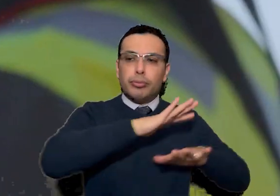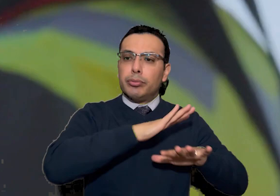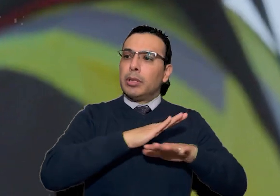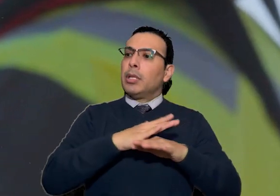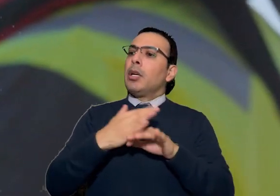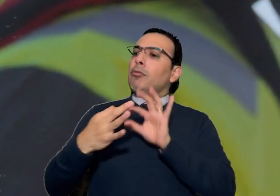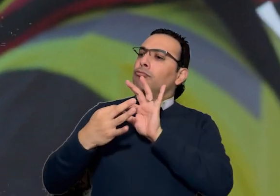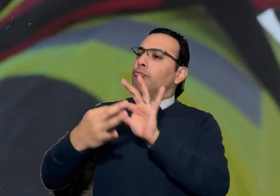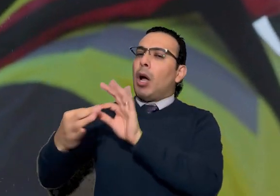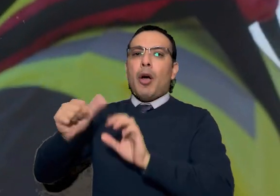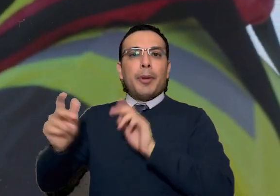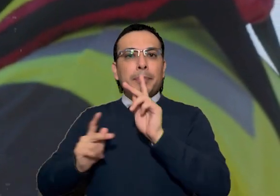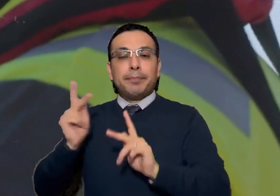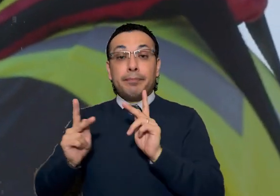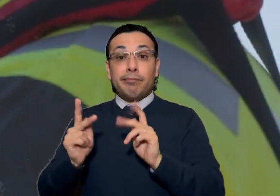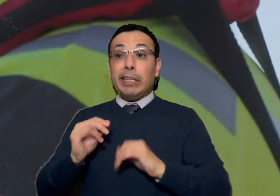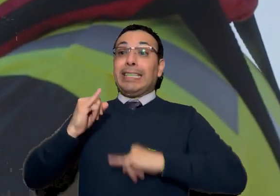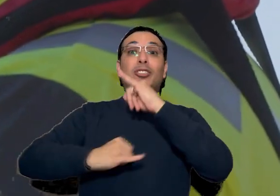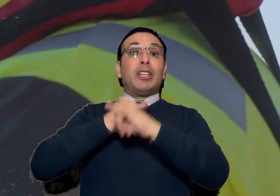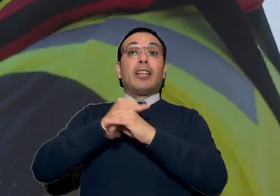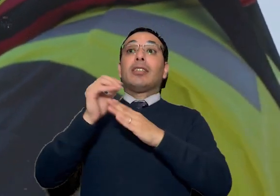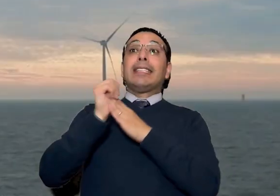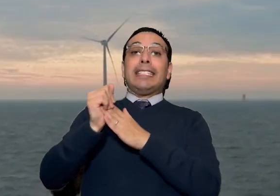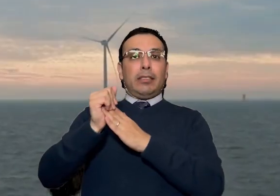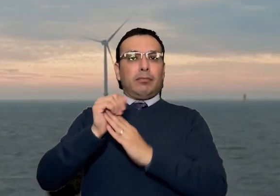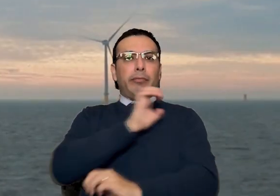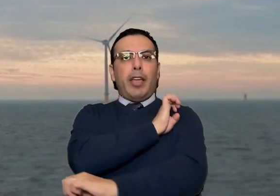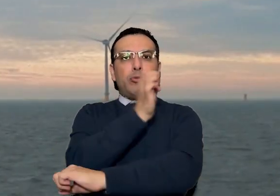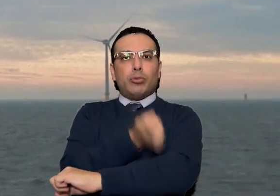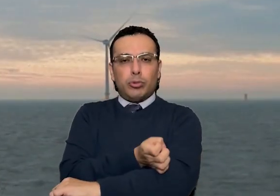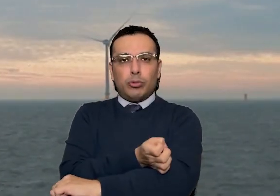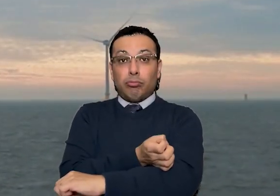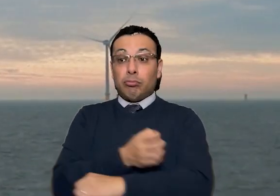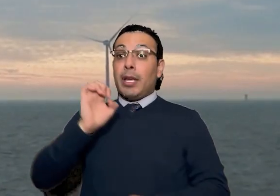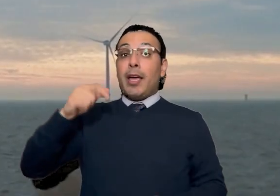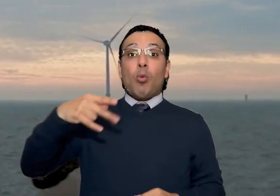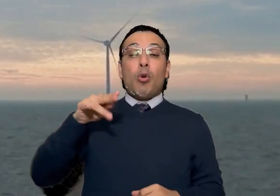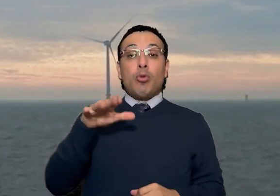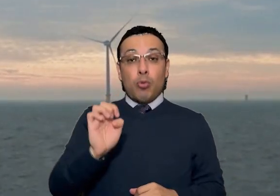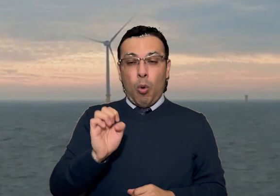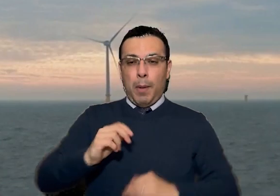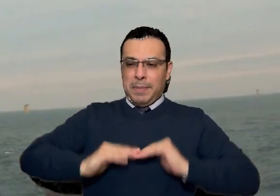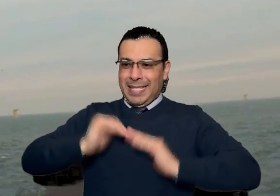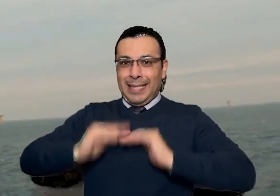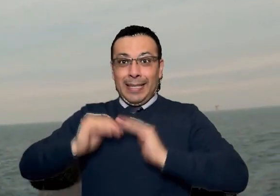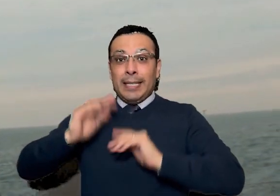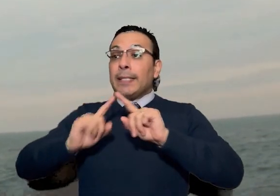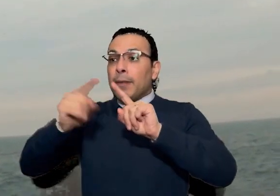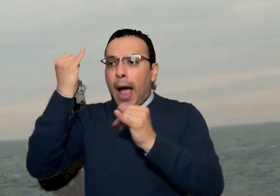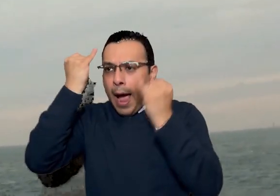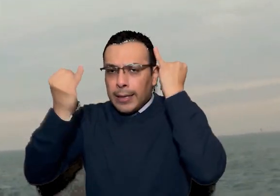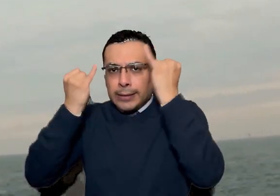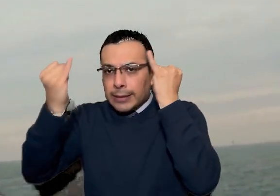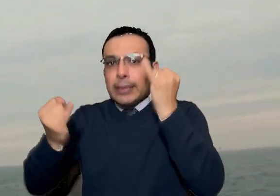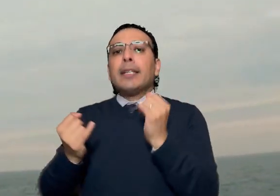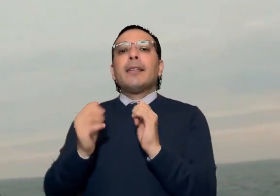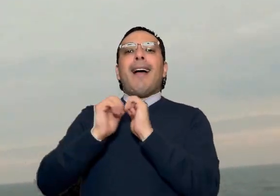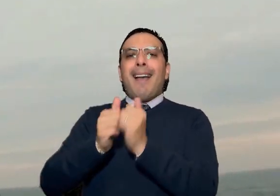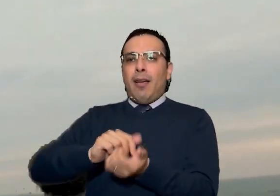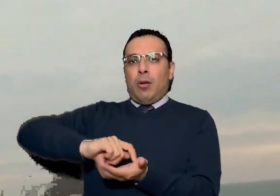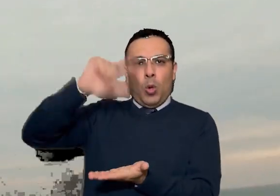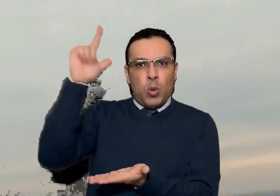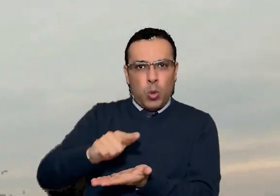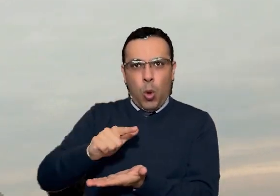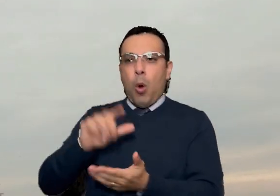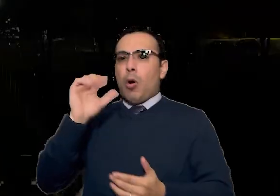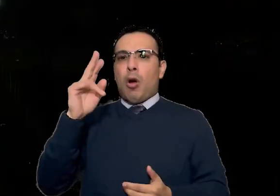An international leader in energy, Equinor is building renewable and low-carbon energy solutions around the